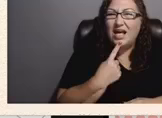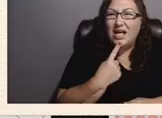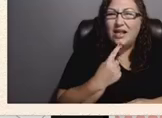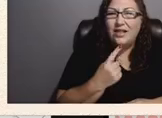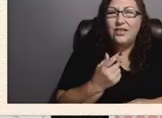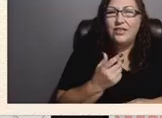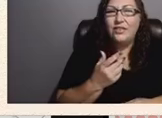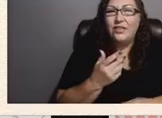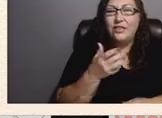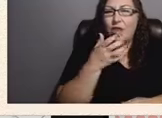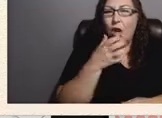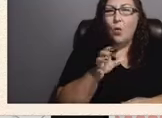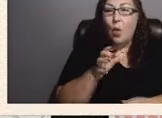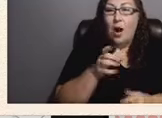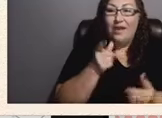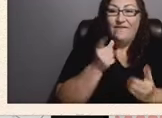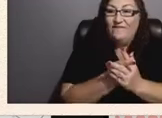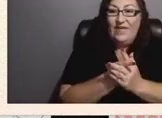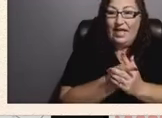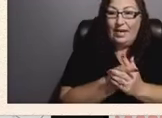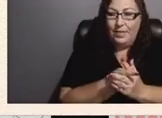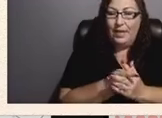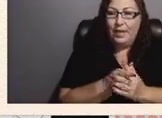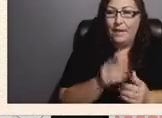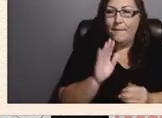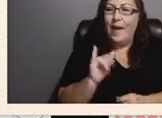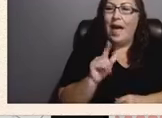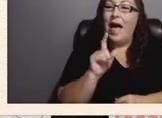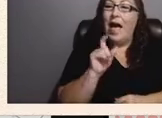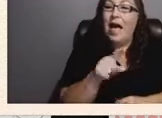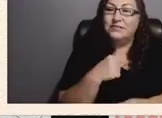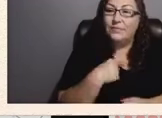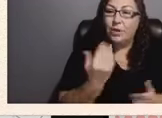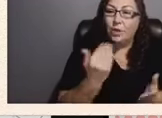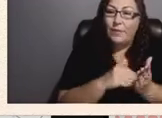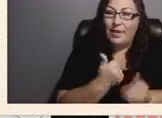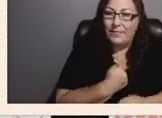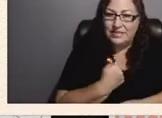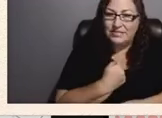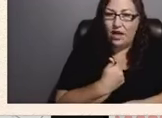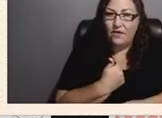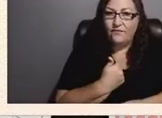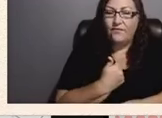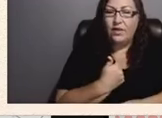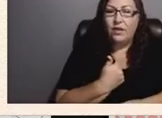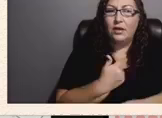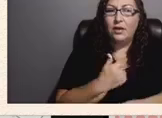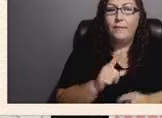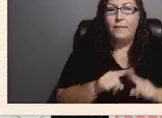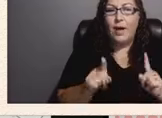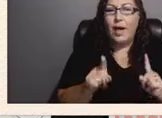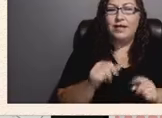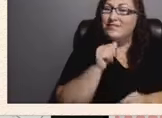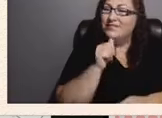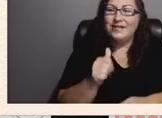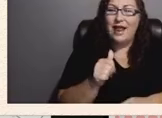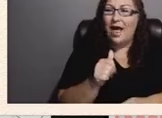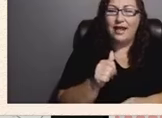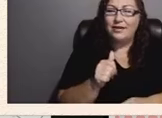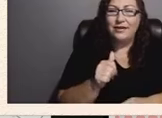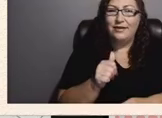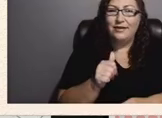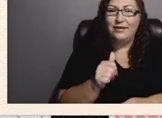me by asking me to repeat myself, but it's not